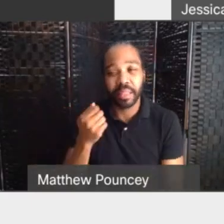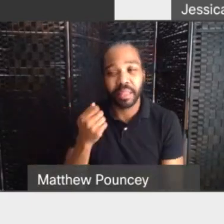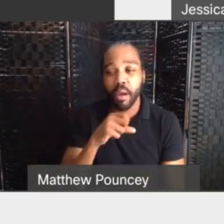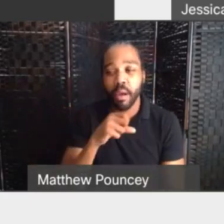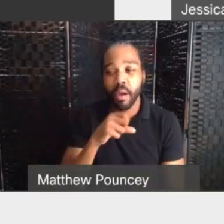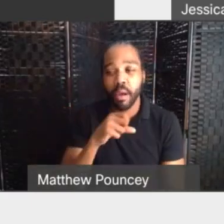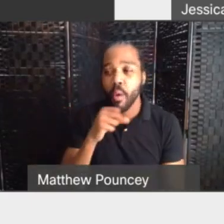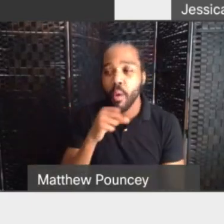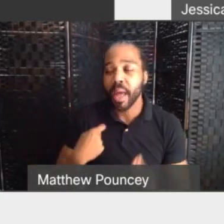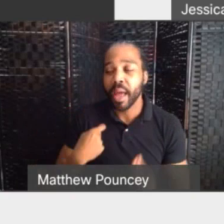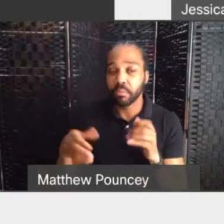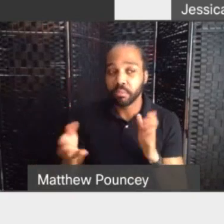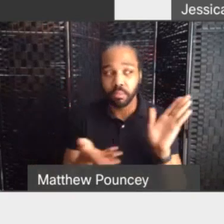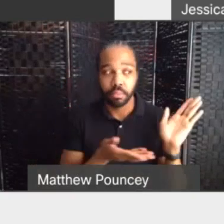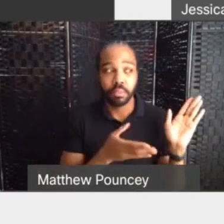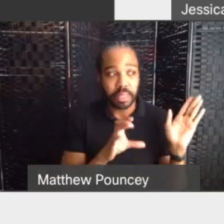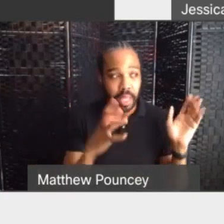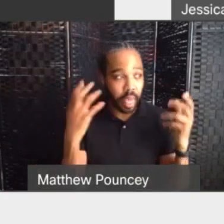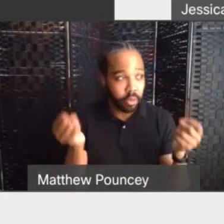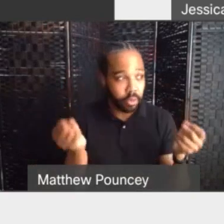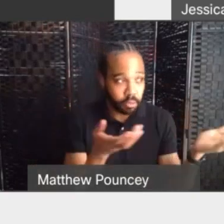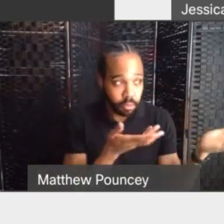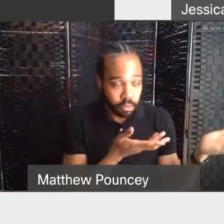to DC Health on that.